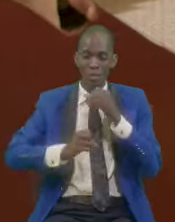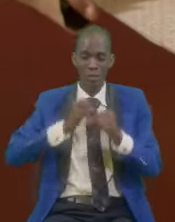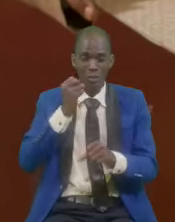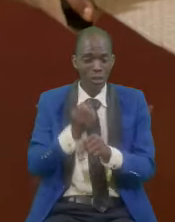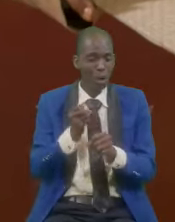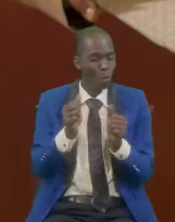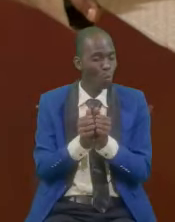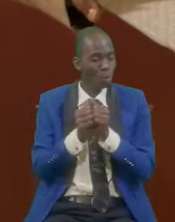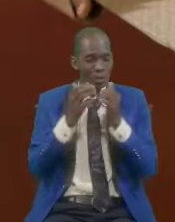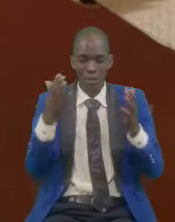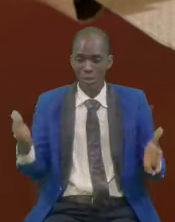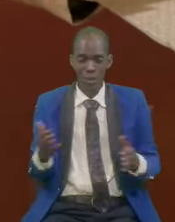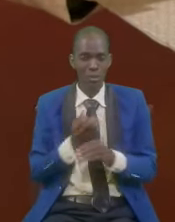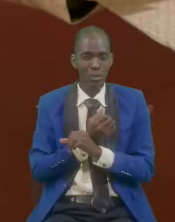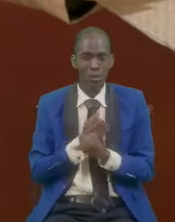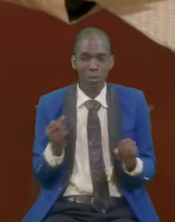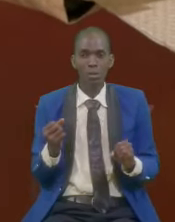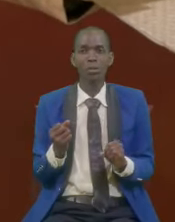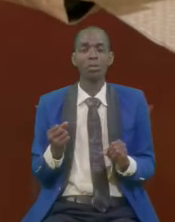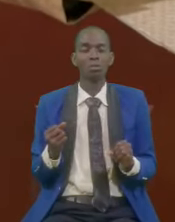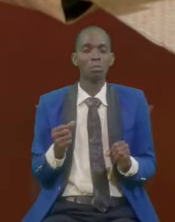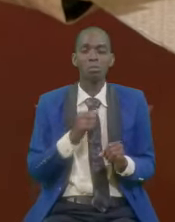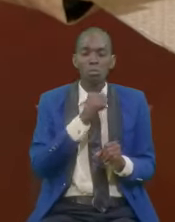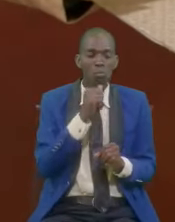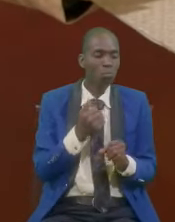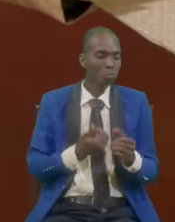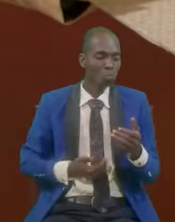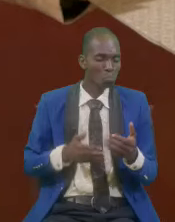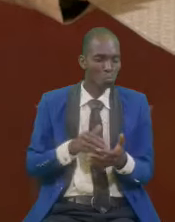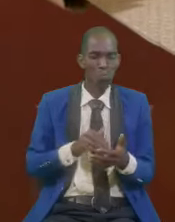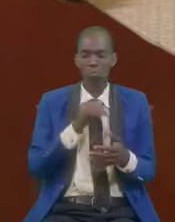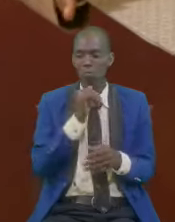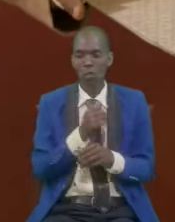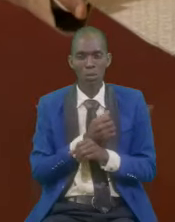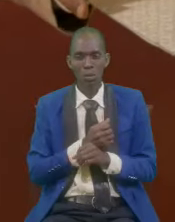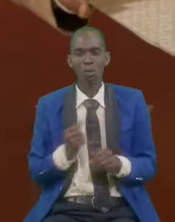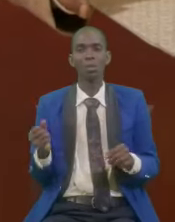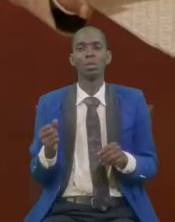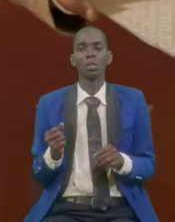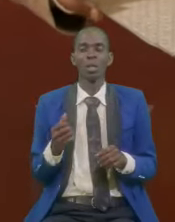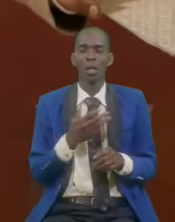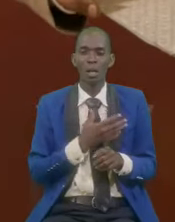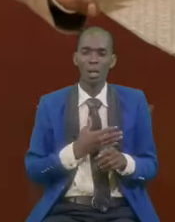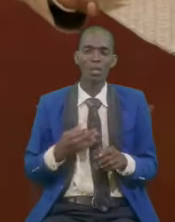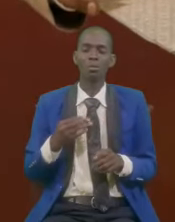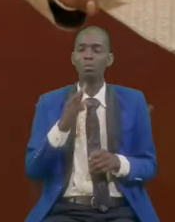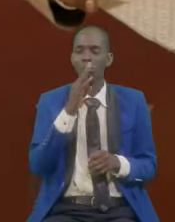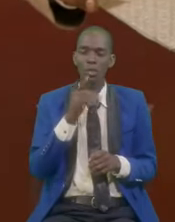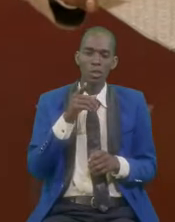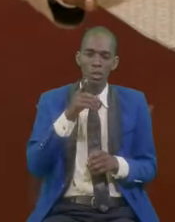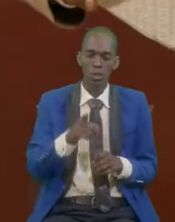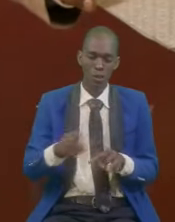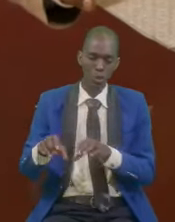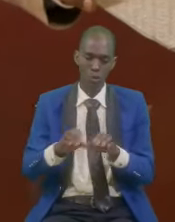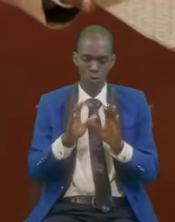a sinner not be hearing? We shall be born again almost every time. Be ye doers of